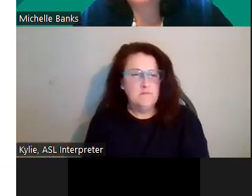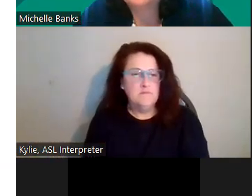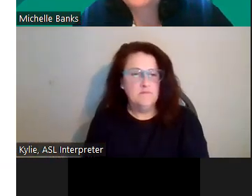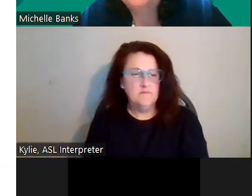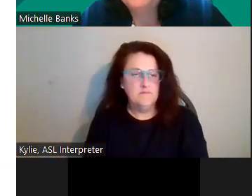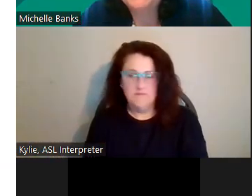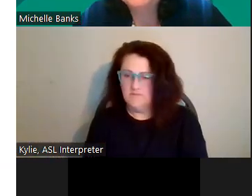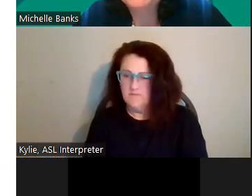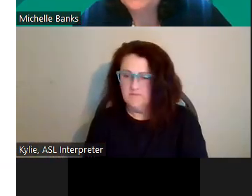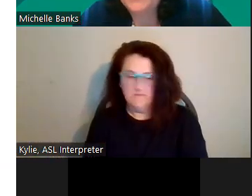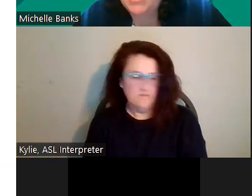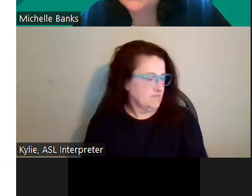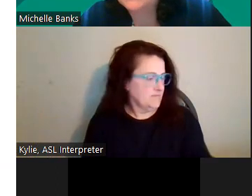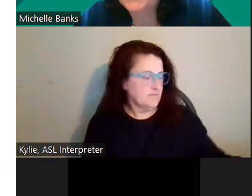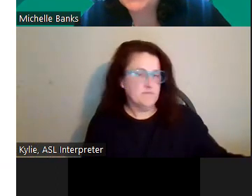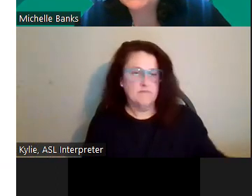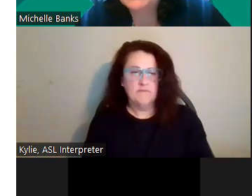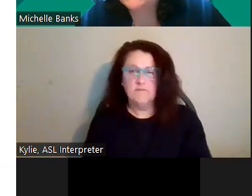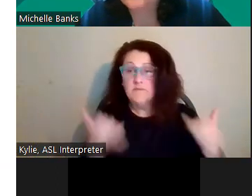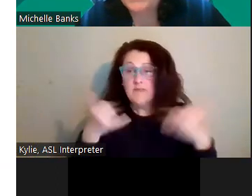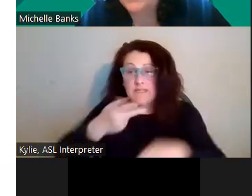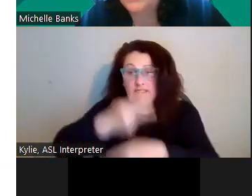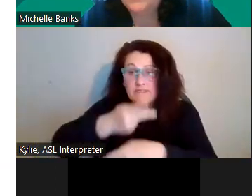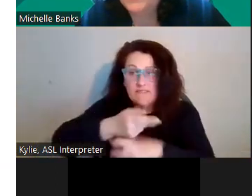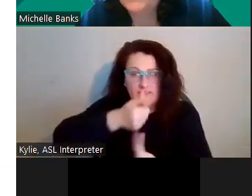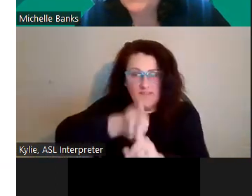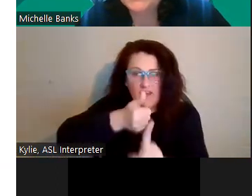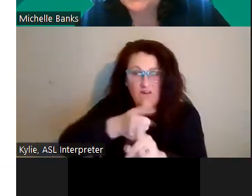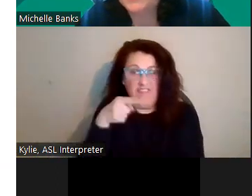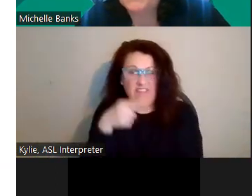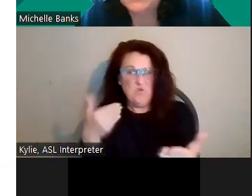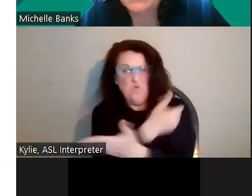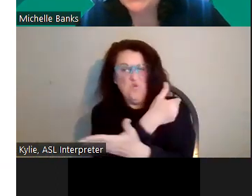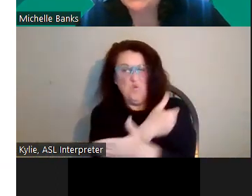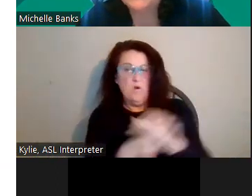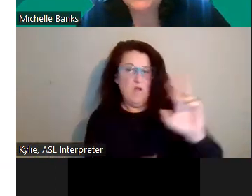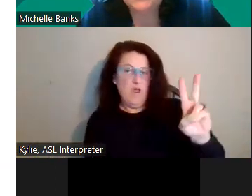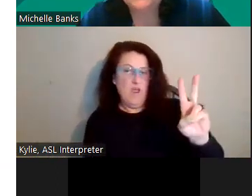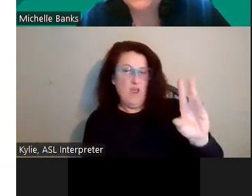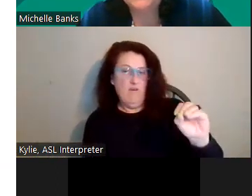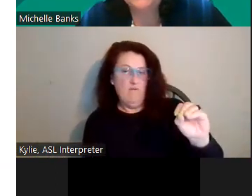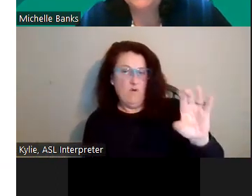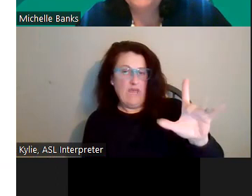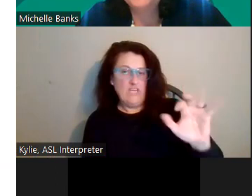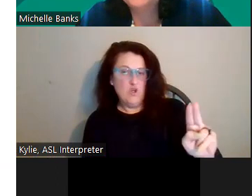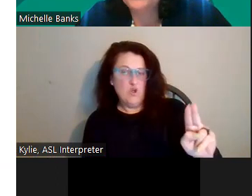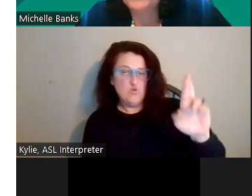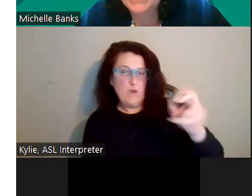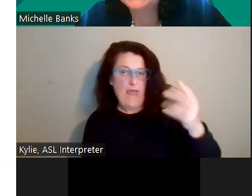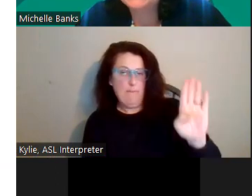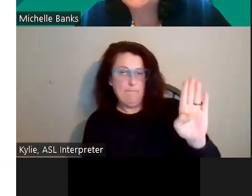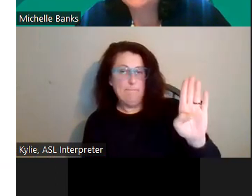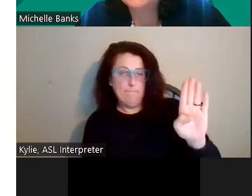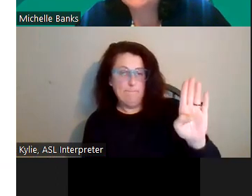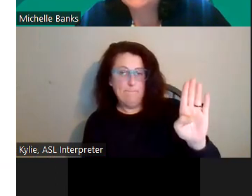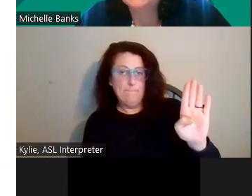So we're going to talk a little bit about self-care because this is really new in vocational rehabilitation. So we're,